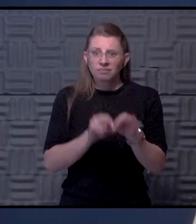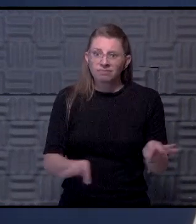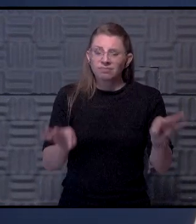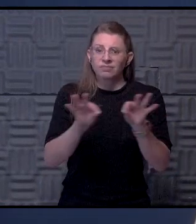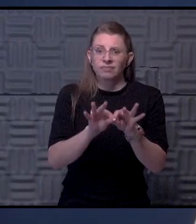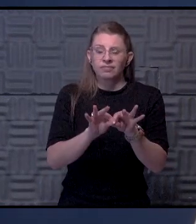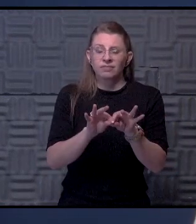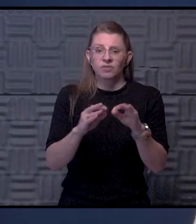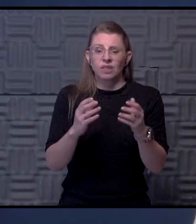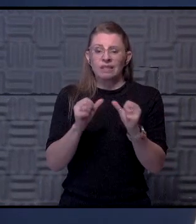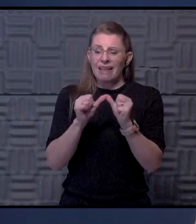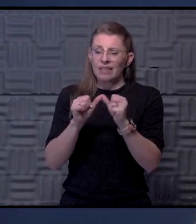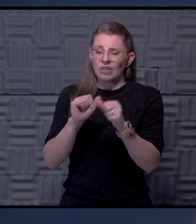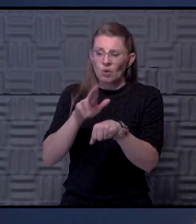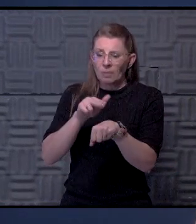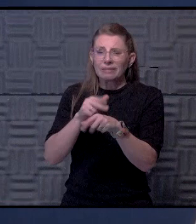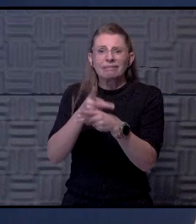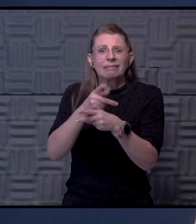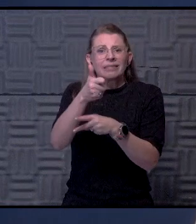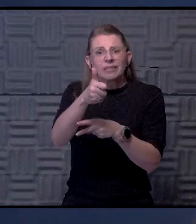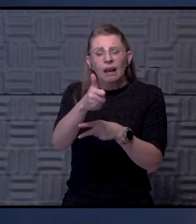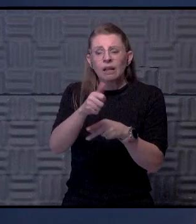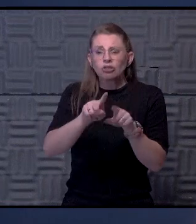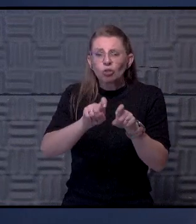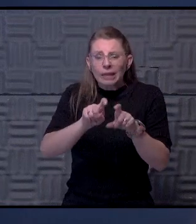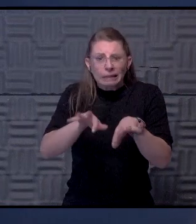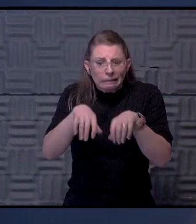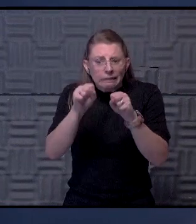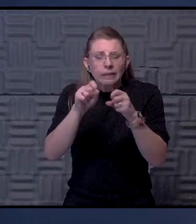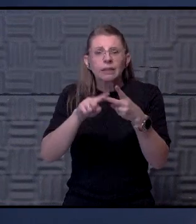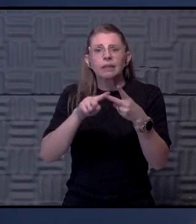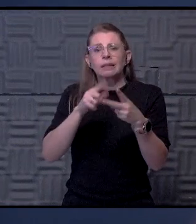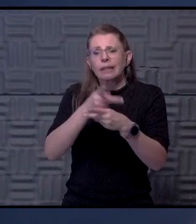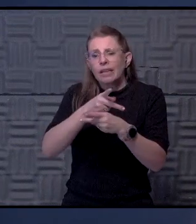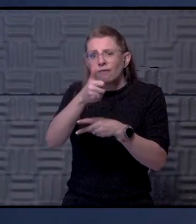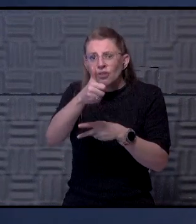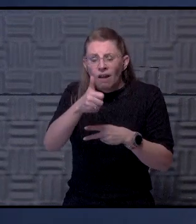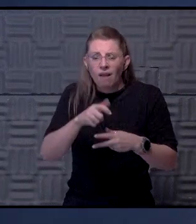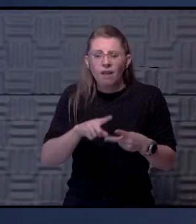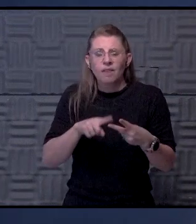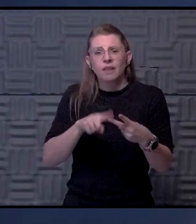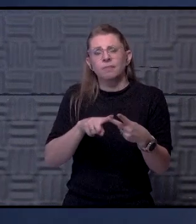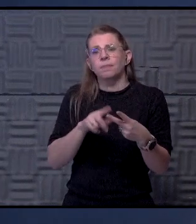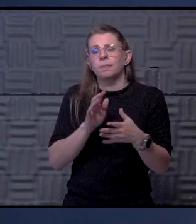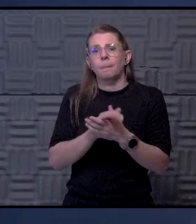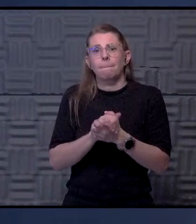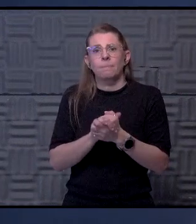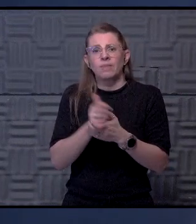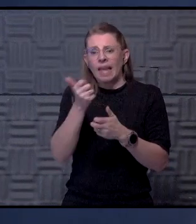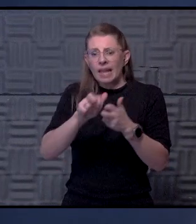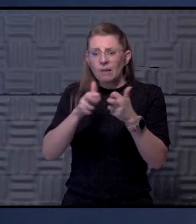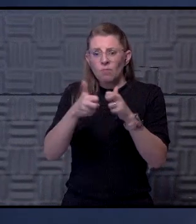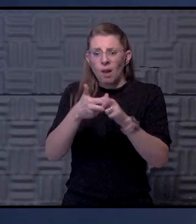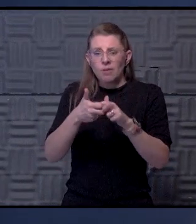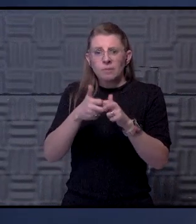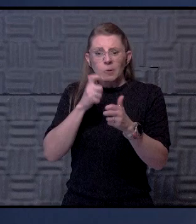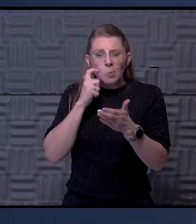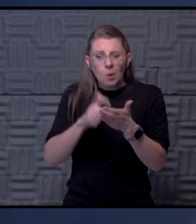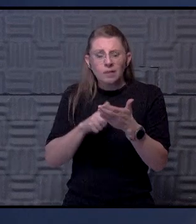constant normal is please take care of yourself. Get your screening. Take care of yourself. Get in front of any problems that you